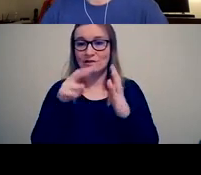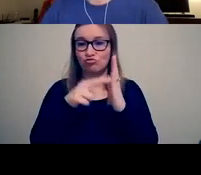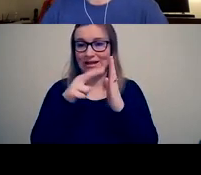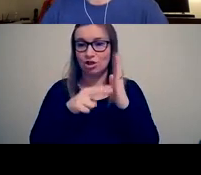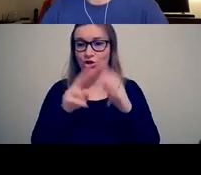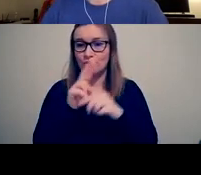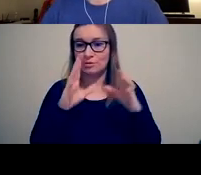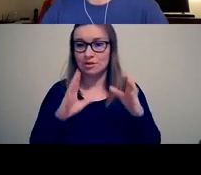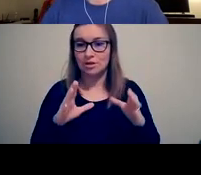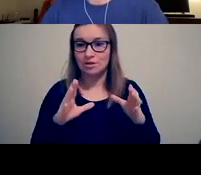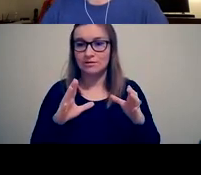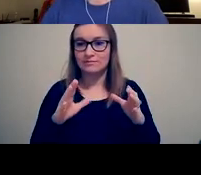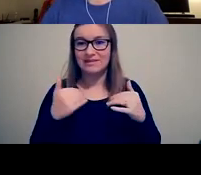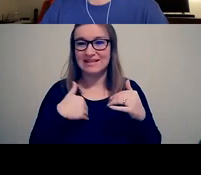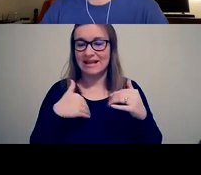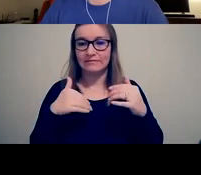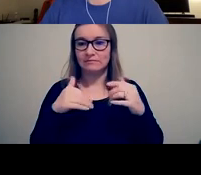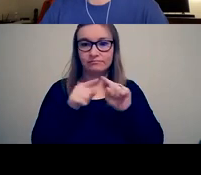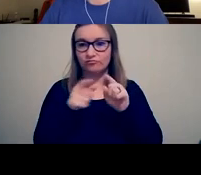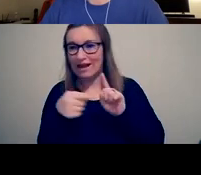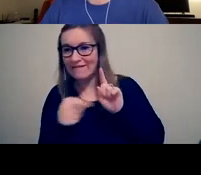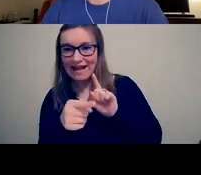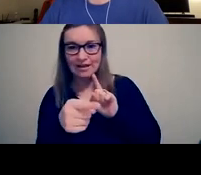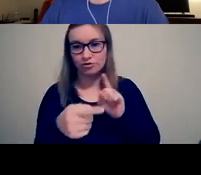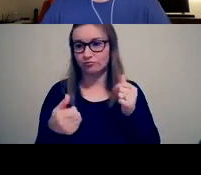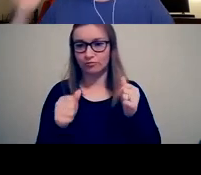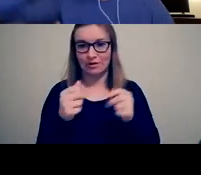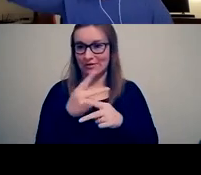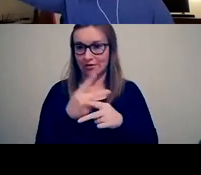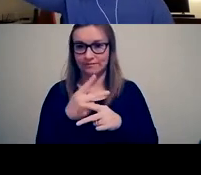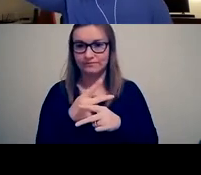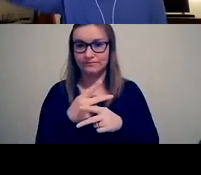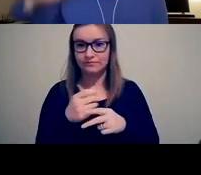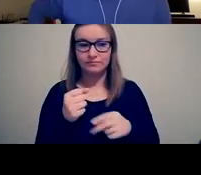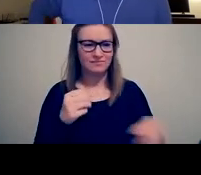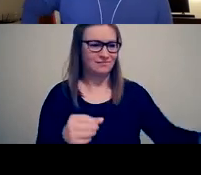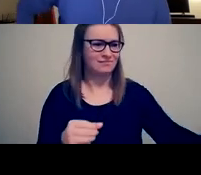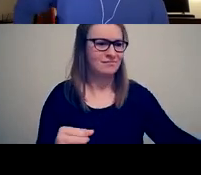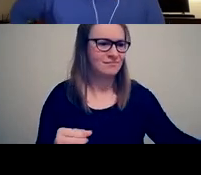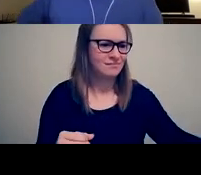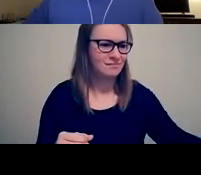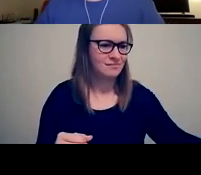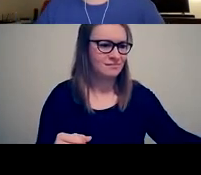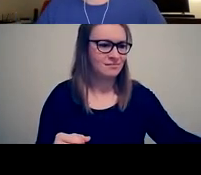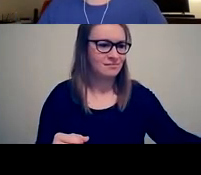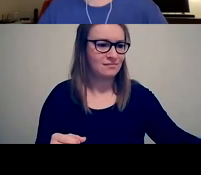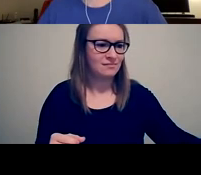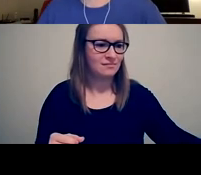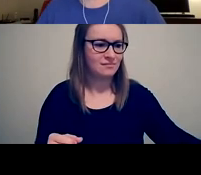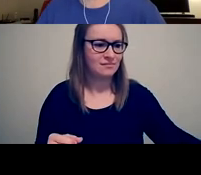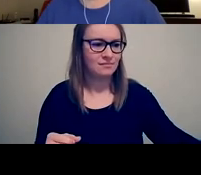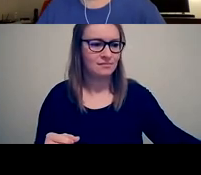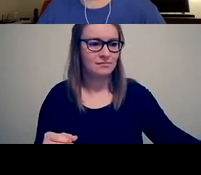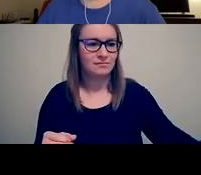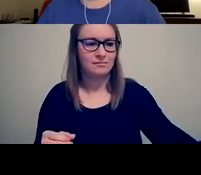some sort of navigation. So it still semantically means navigation. Okay, so Matt. But mean action. So the user. Matt,